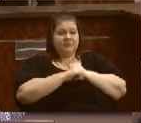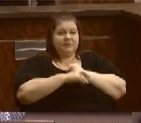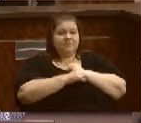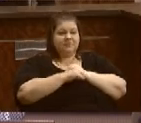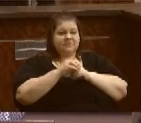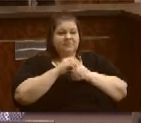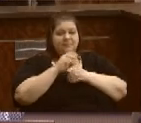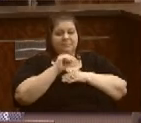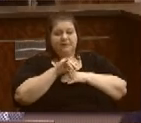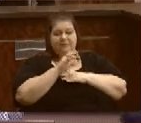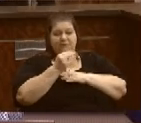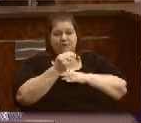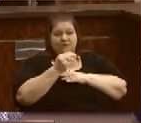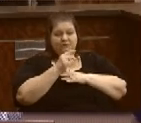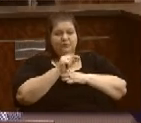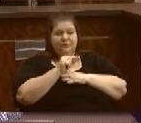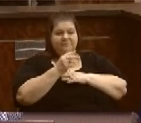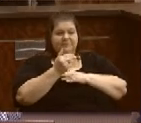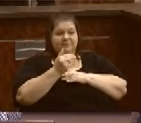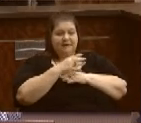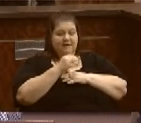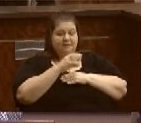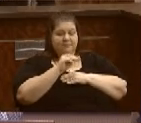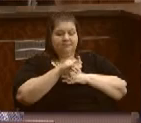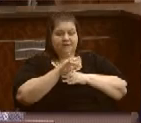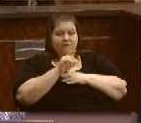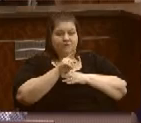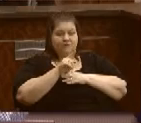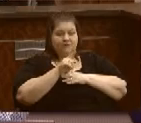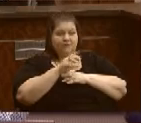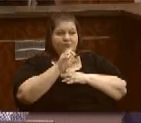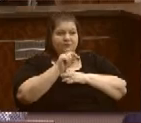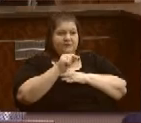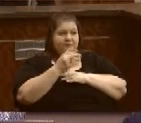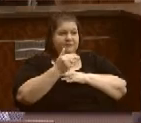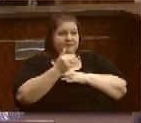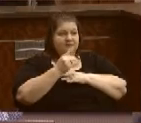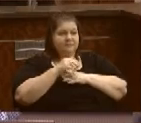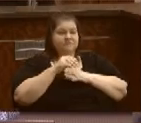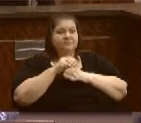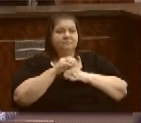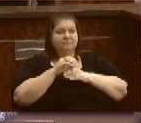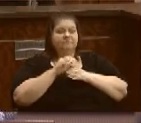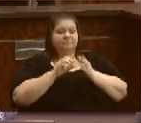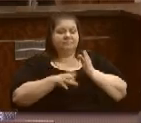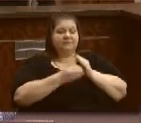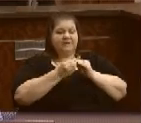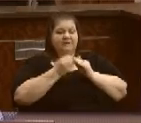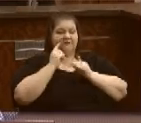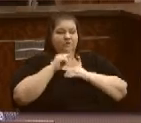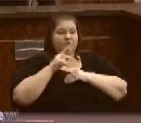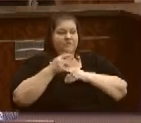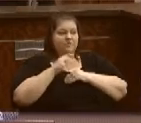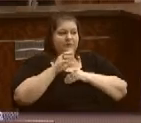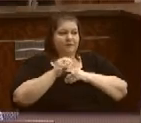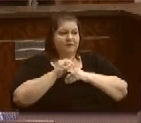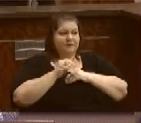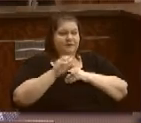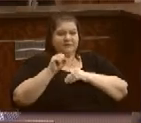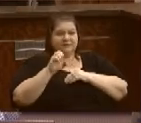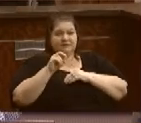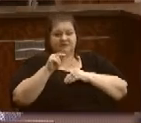in the May 14, 2015 and May 21, 2015 editions of the Prince George's